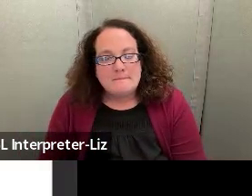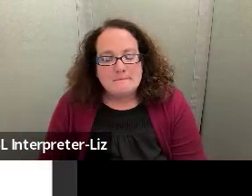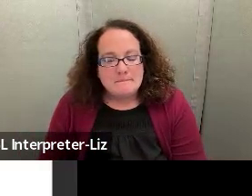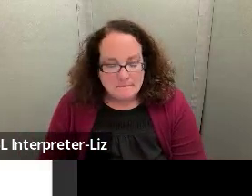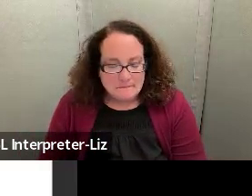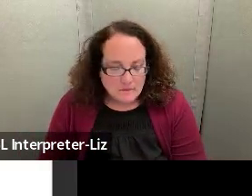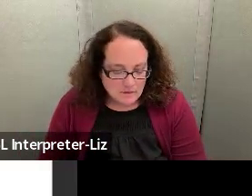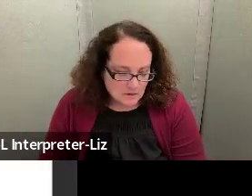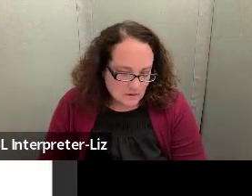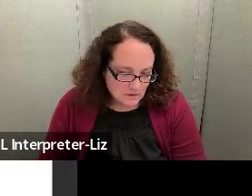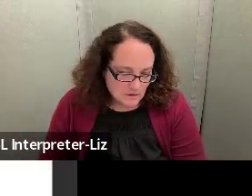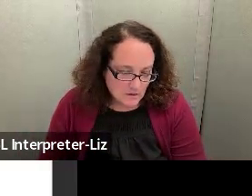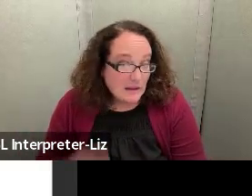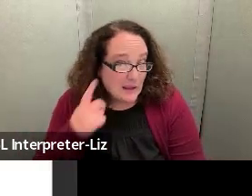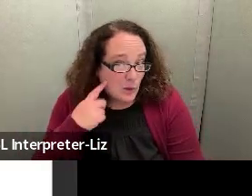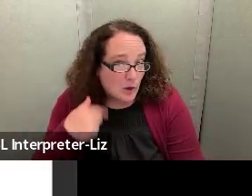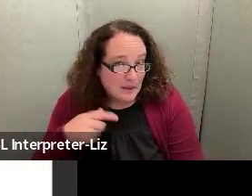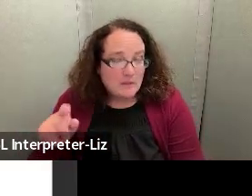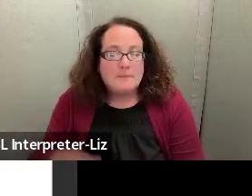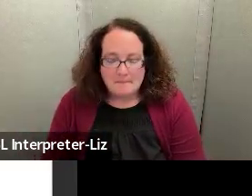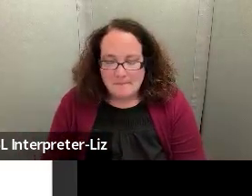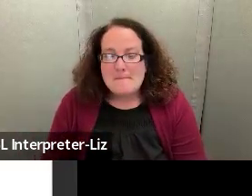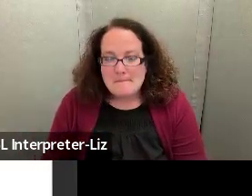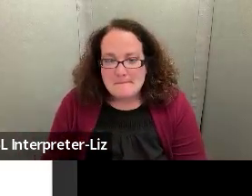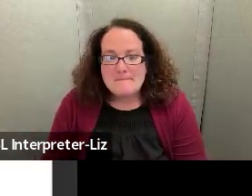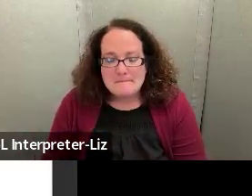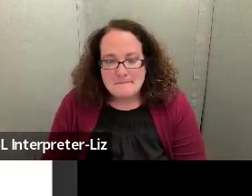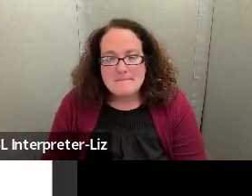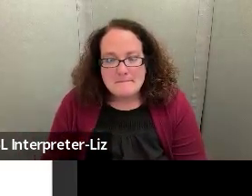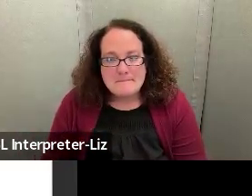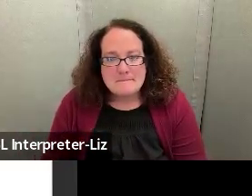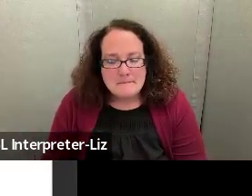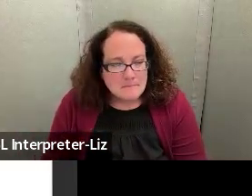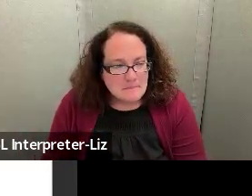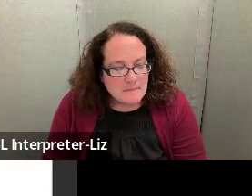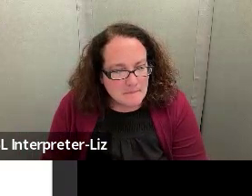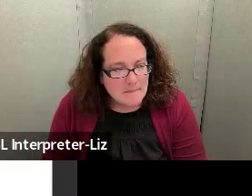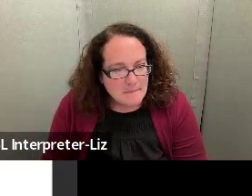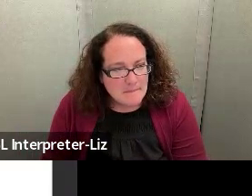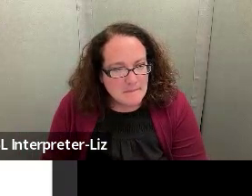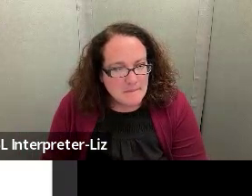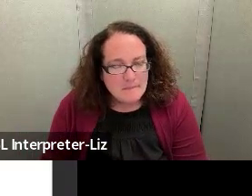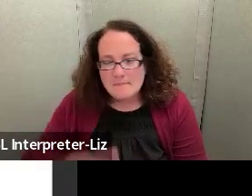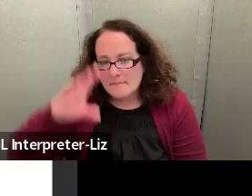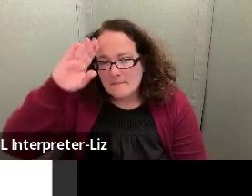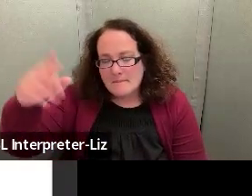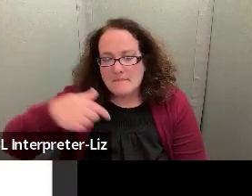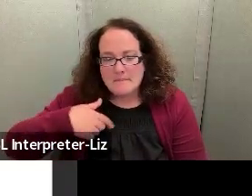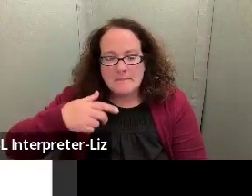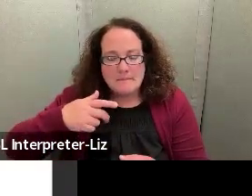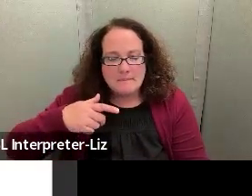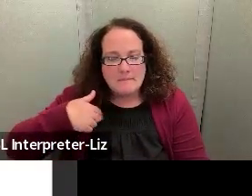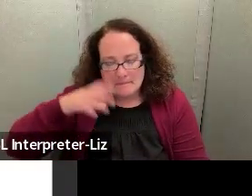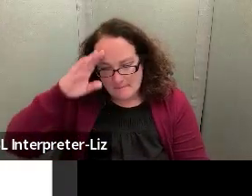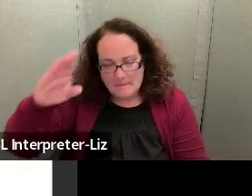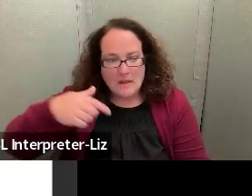Okay, sure. Can you hear me? Yep, we can hear you fine. Okay, sounds good. Yeah, hello, my name is Mingy, and